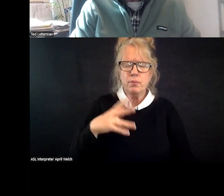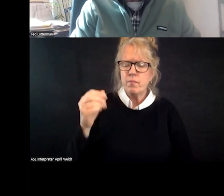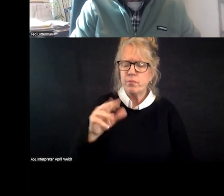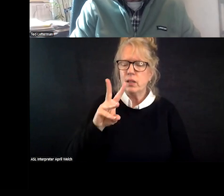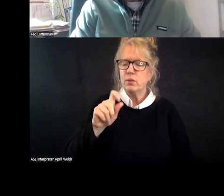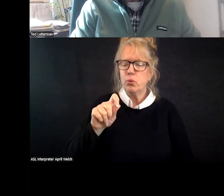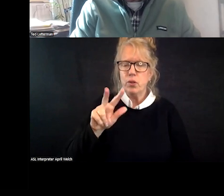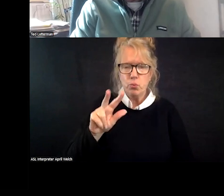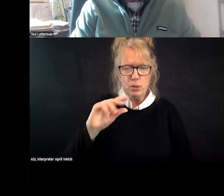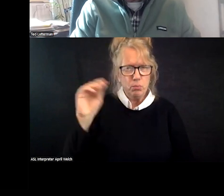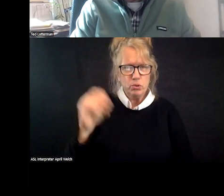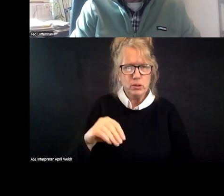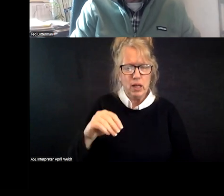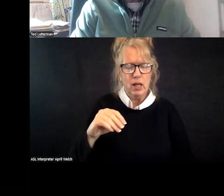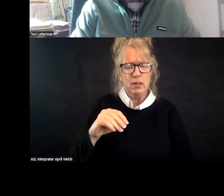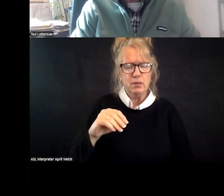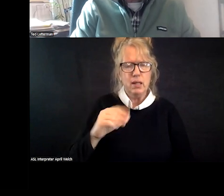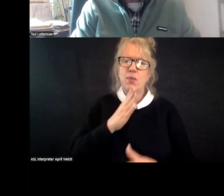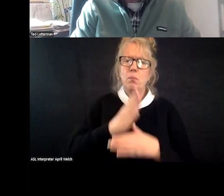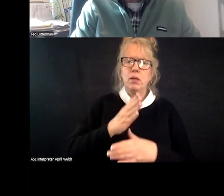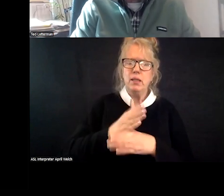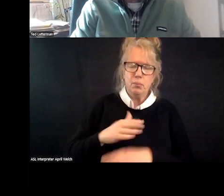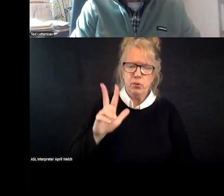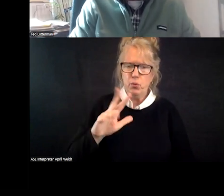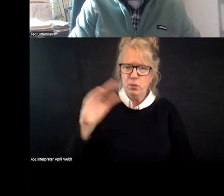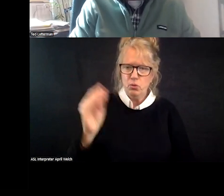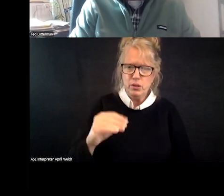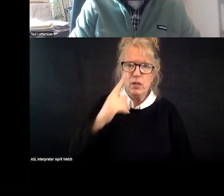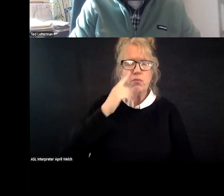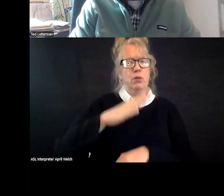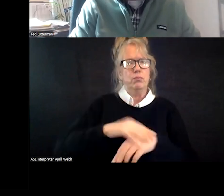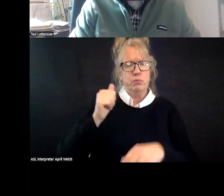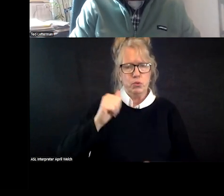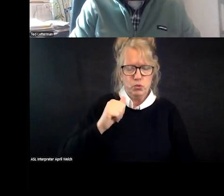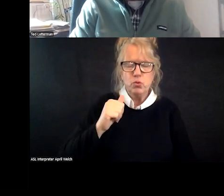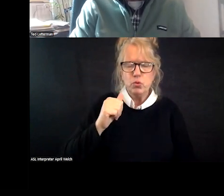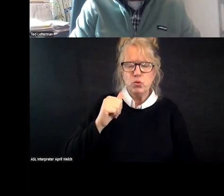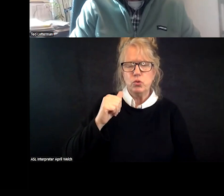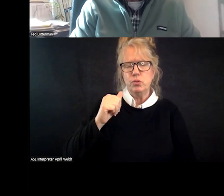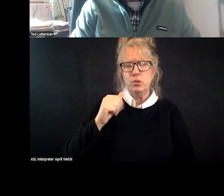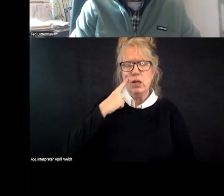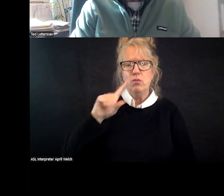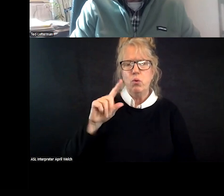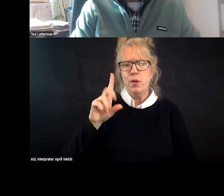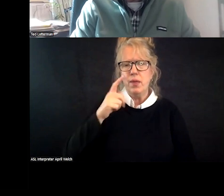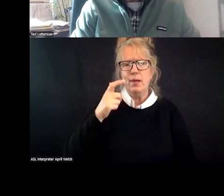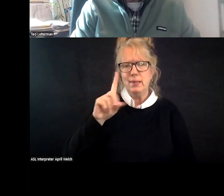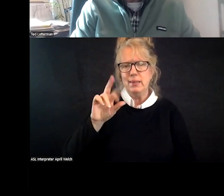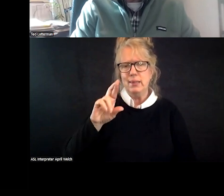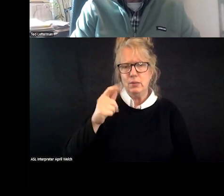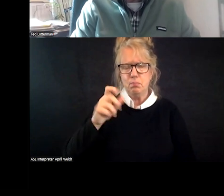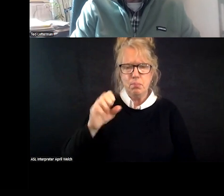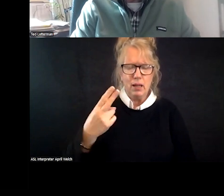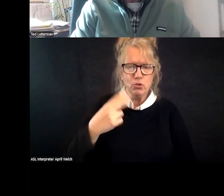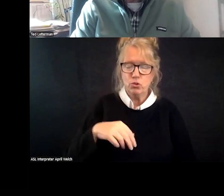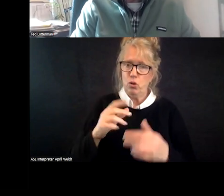6.3%, a median of 3% had a mobile crisis dispatched. So really, it shows an incredibly high rate of